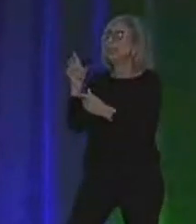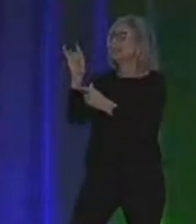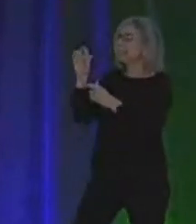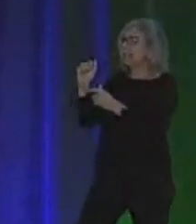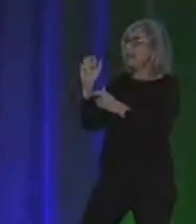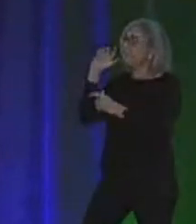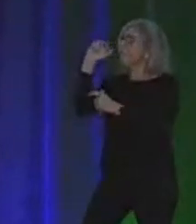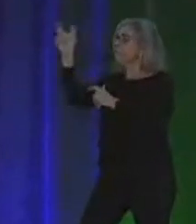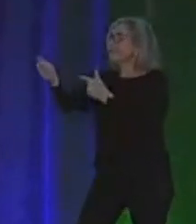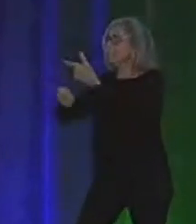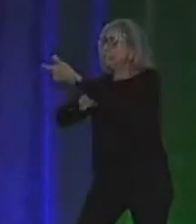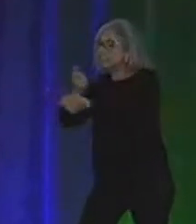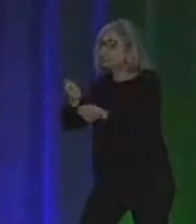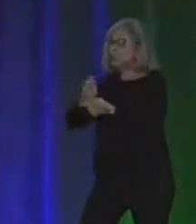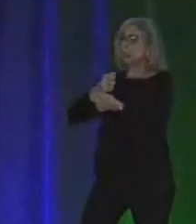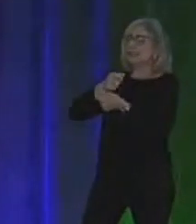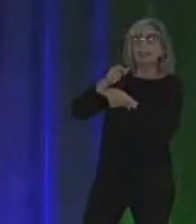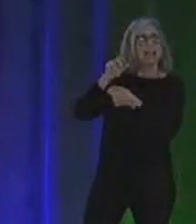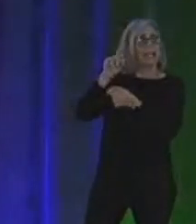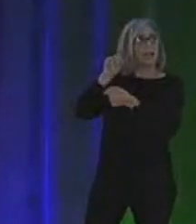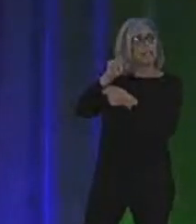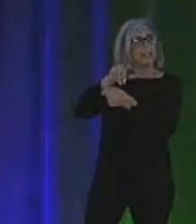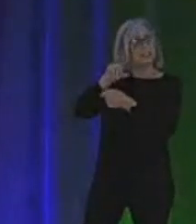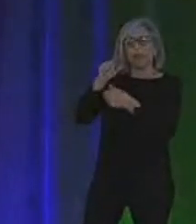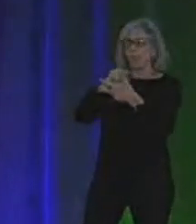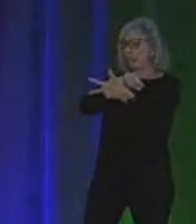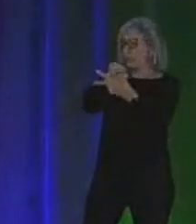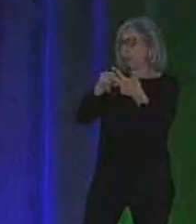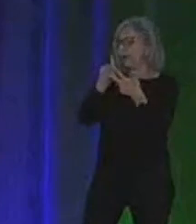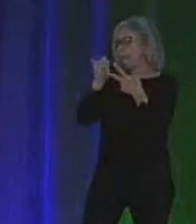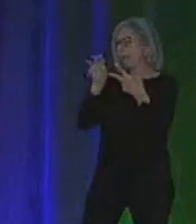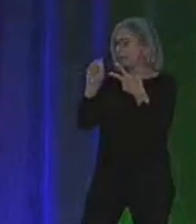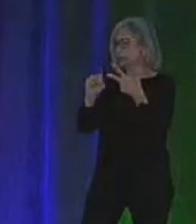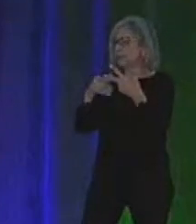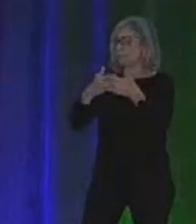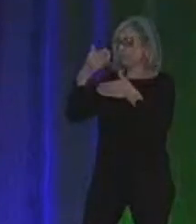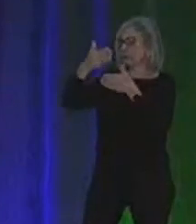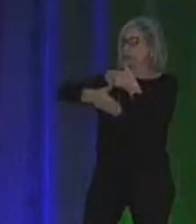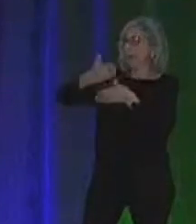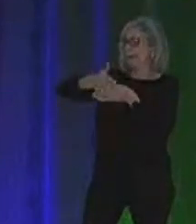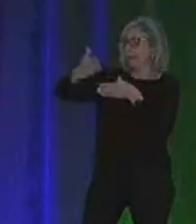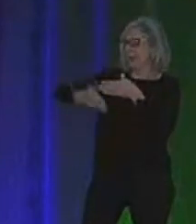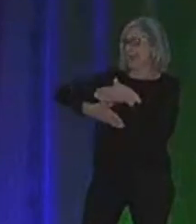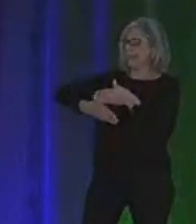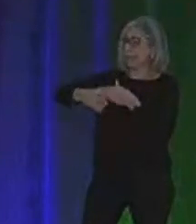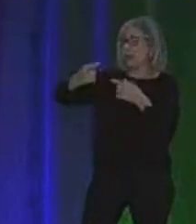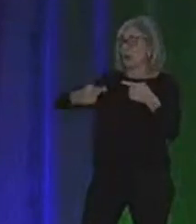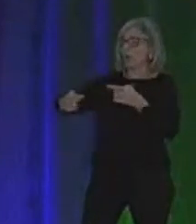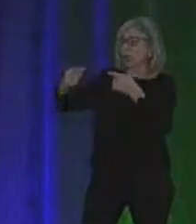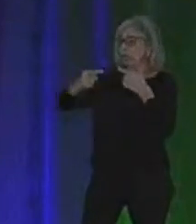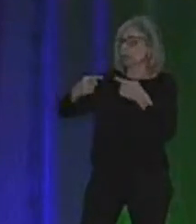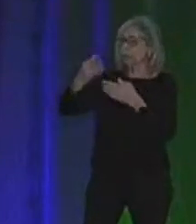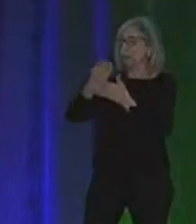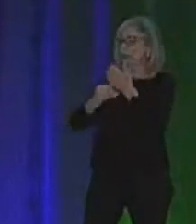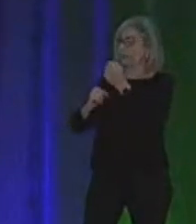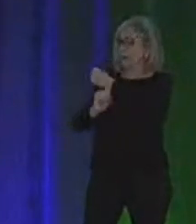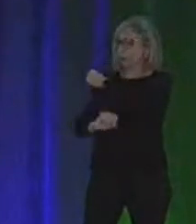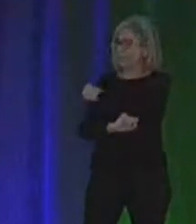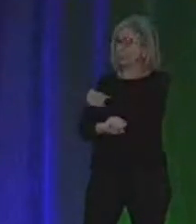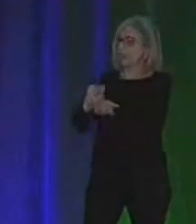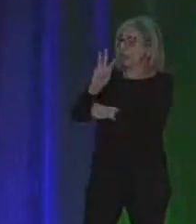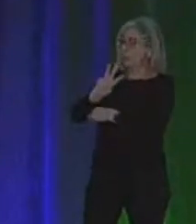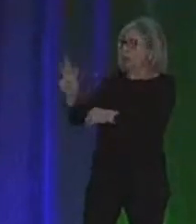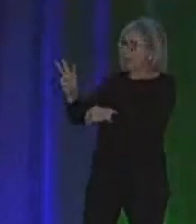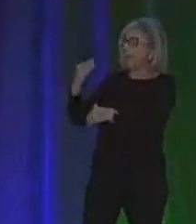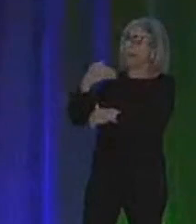and rendering are the three pillars of front-end applications, I'd like to argue that URLs are the foundation. Right? I think the web